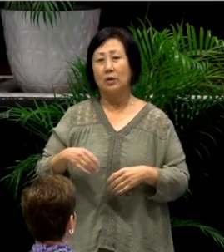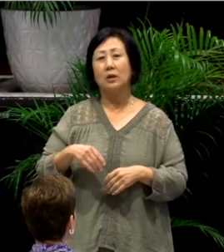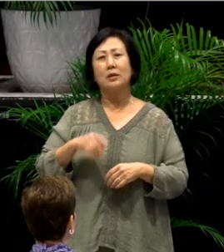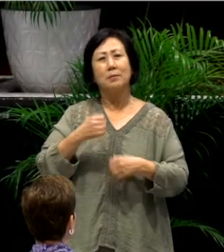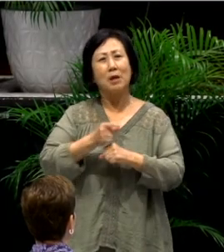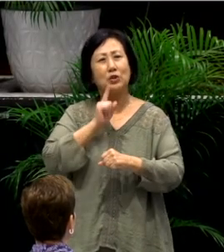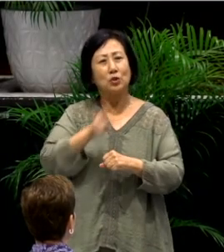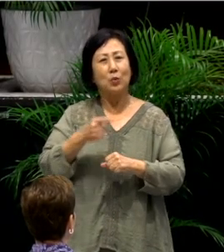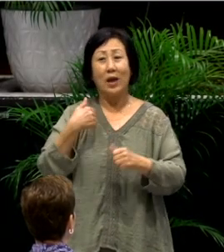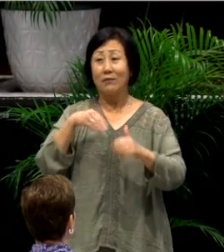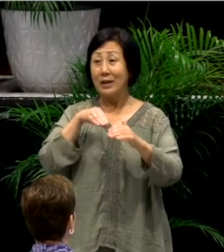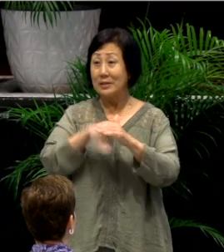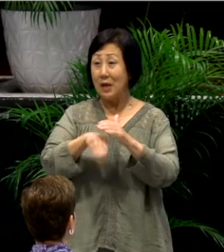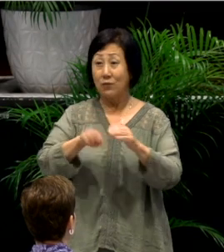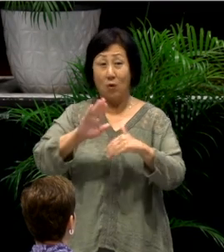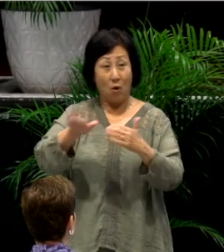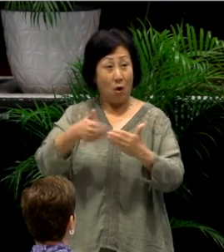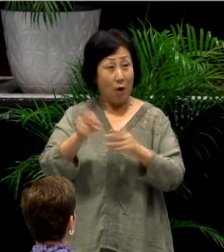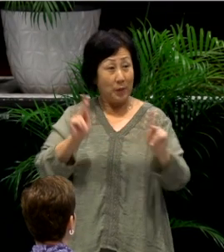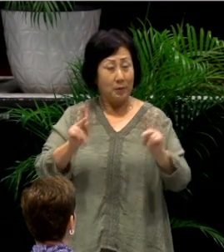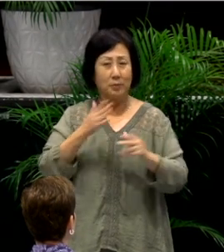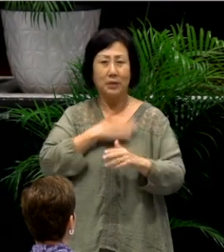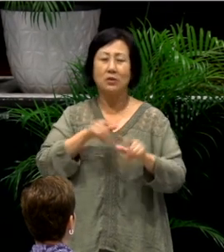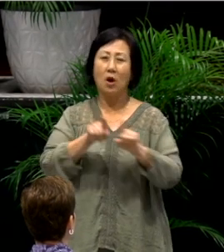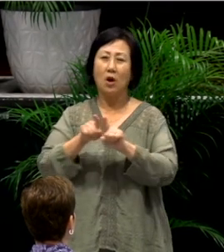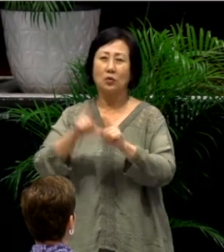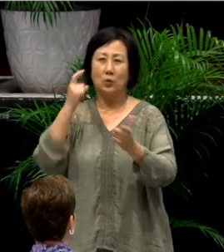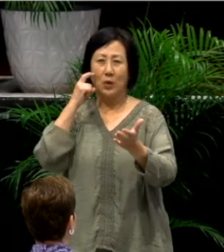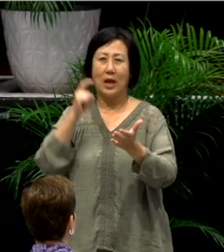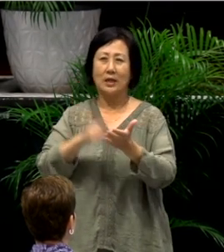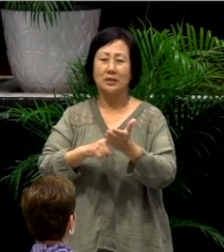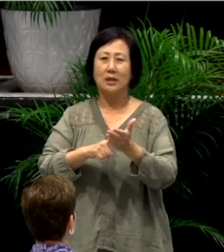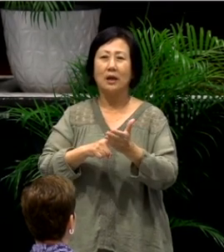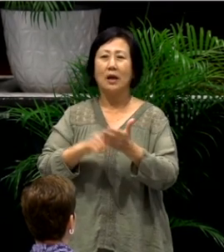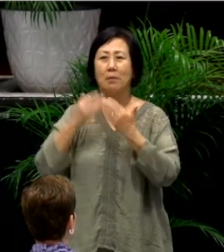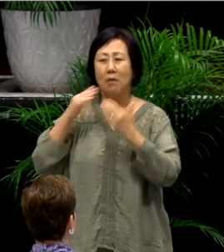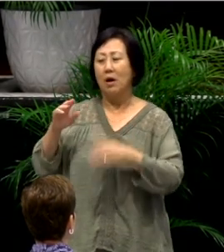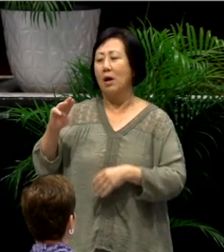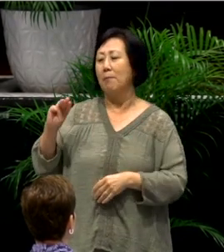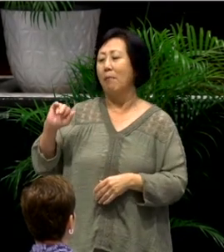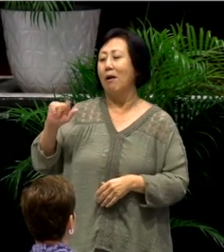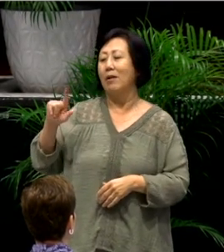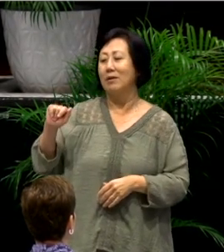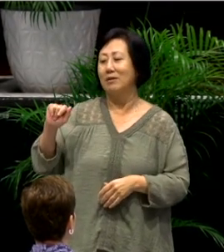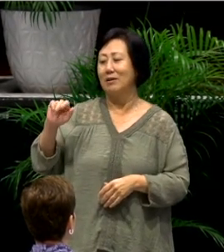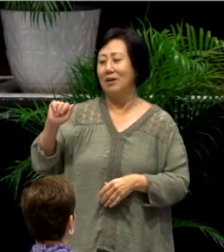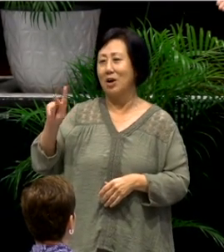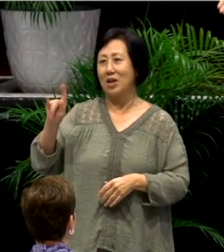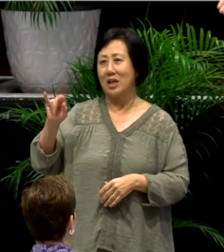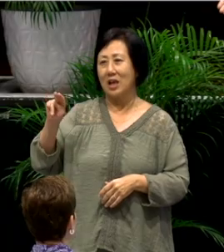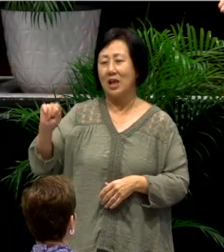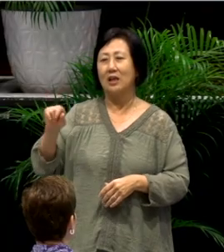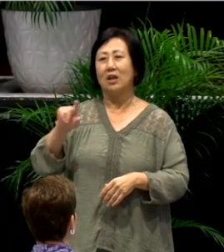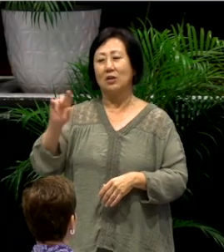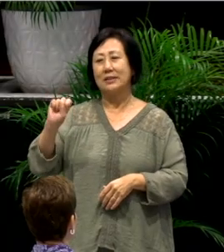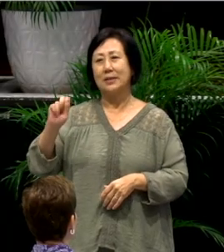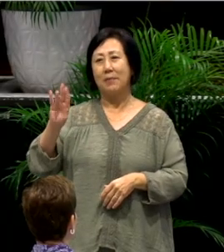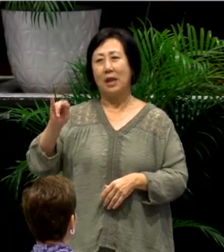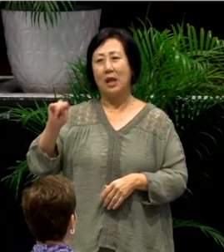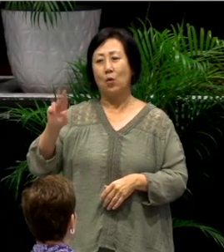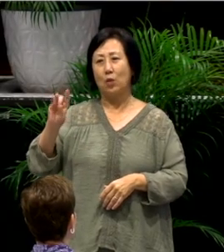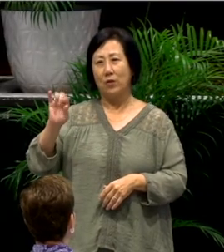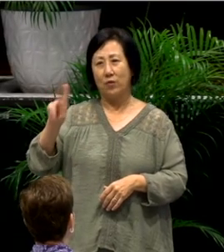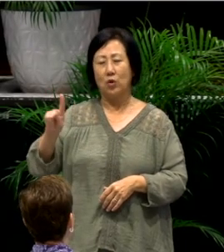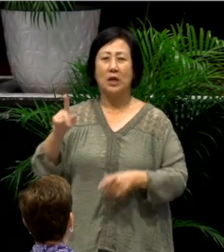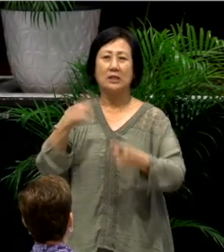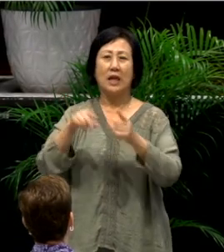ensure accessibility for all, please help us also recognize Mala Arkin and Sabina Wilford, our American Sign Language